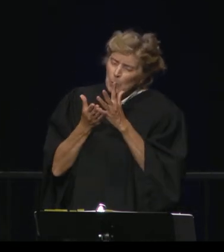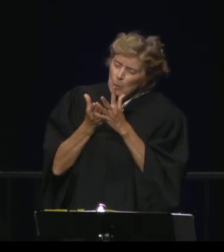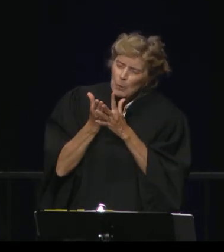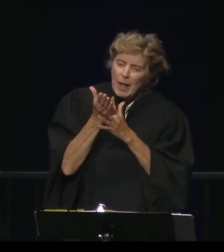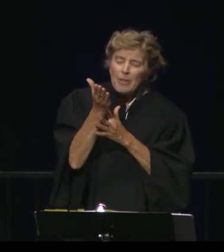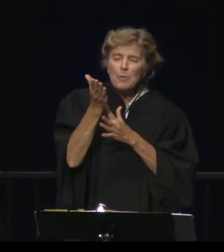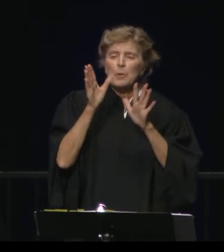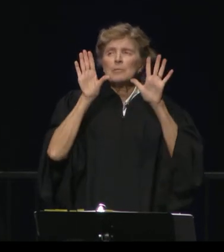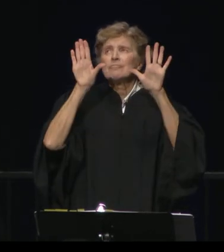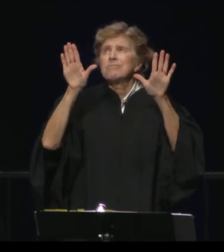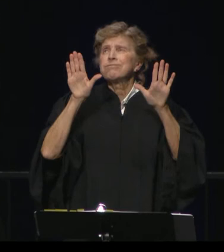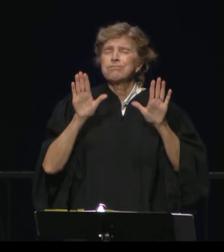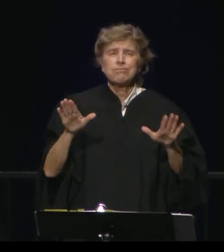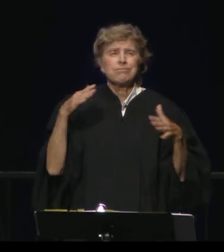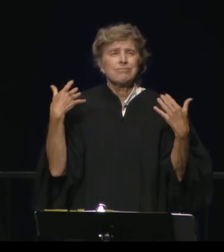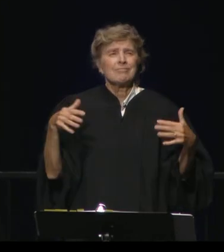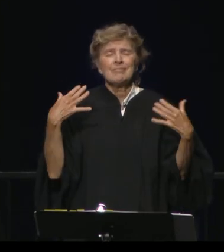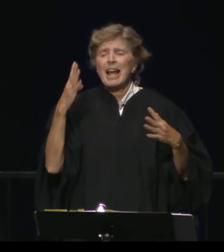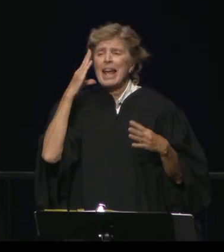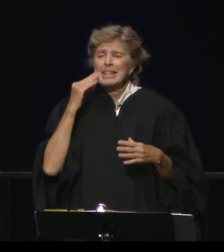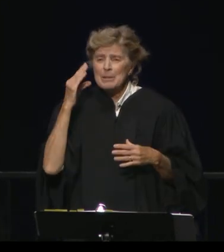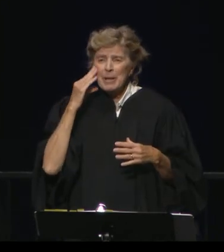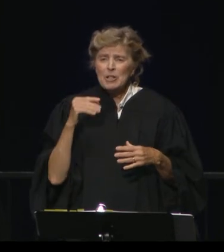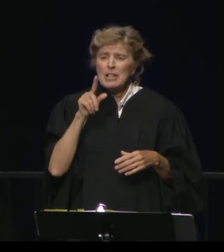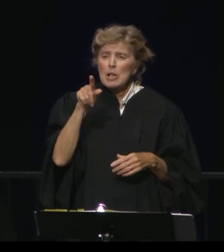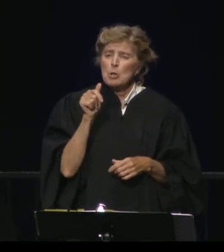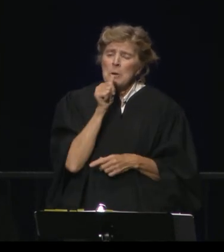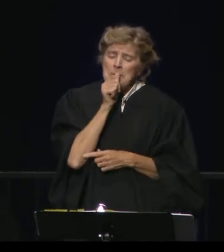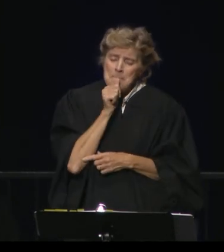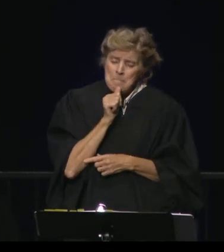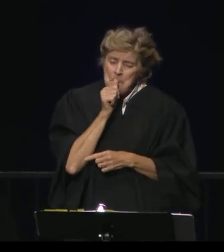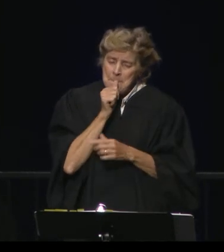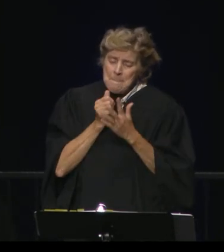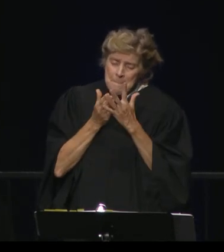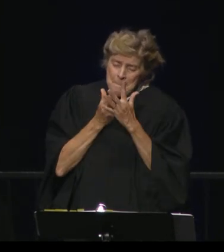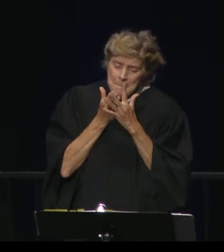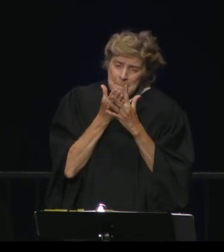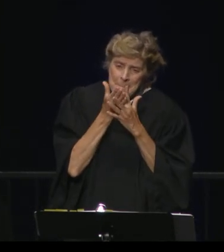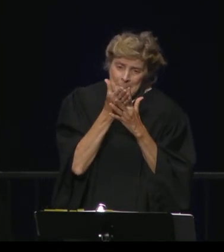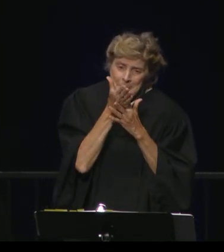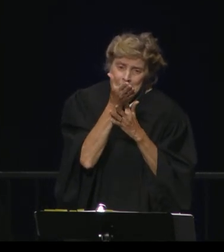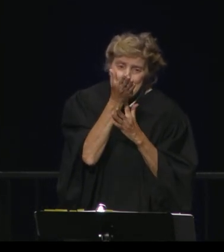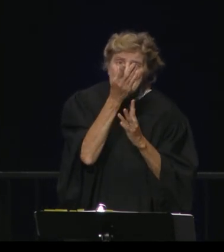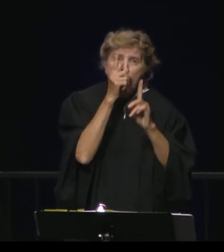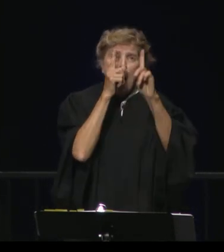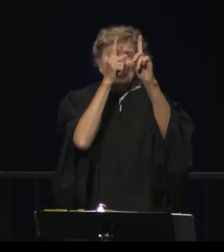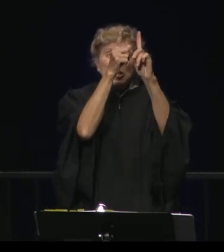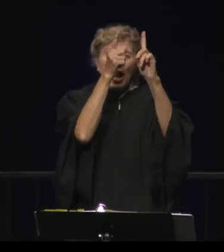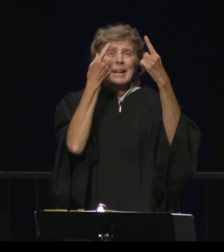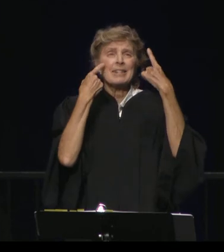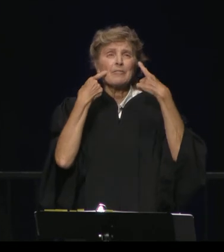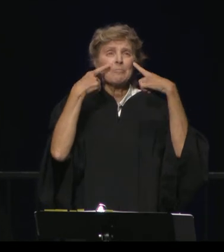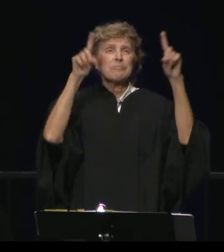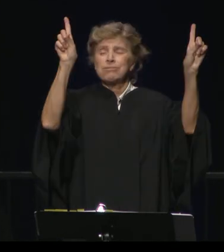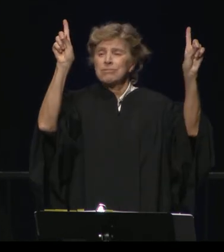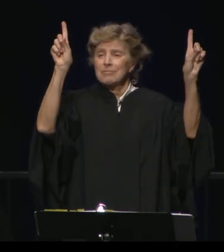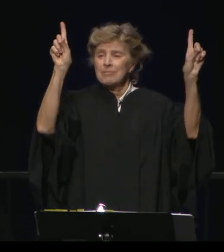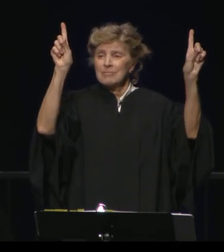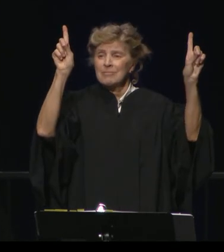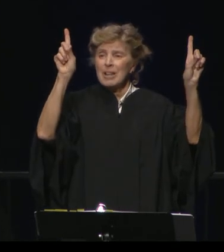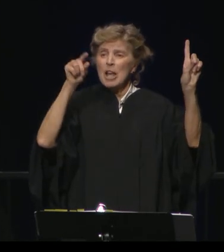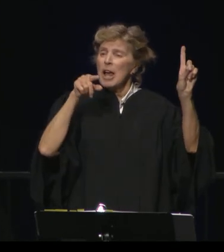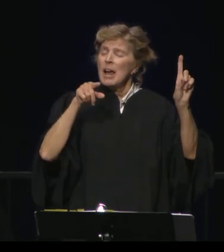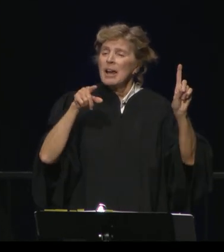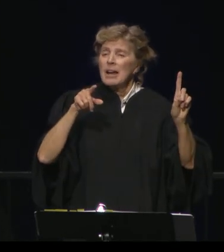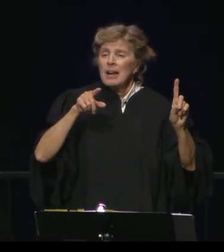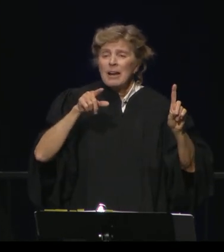remarkable experience. You endured and came through it, achieving your ultimate objective. You succeeded by